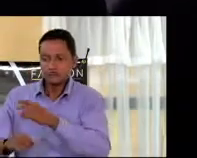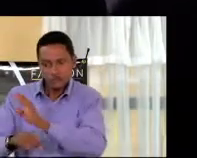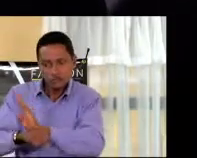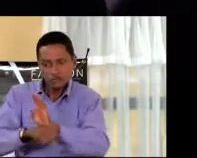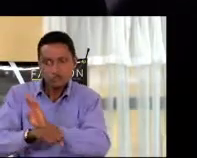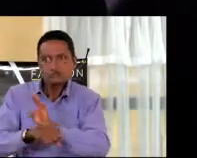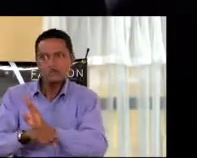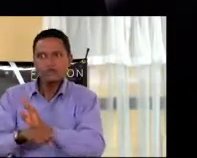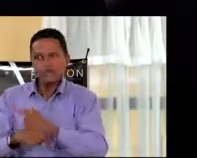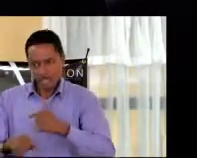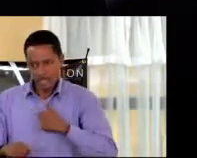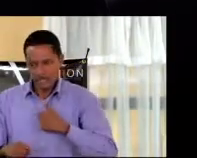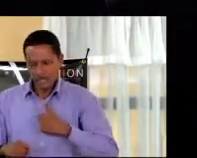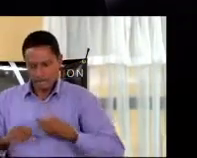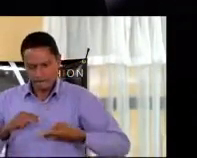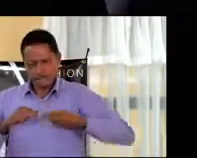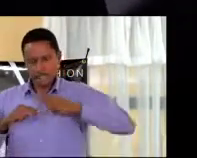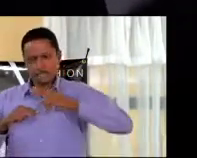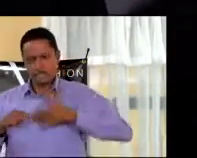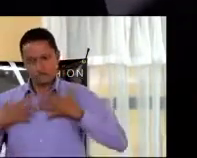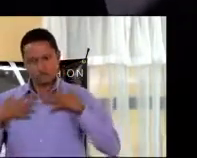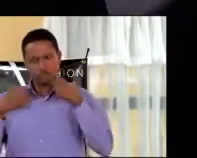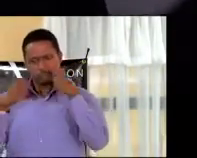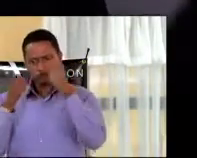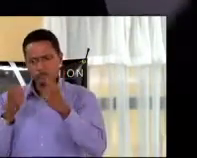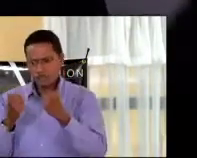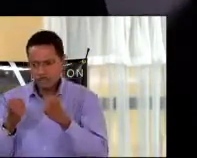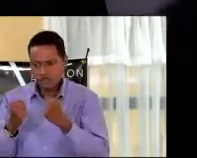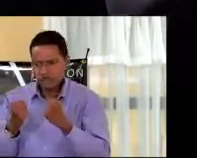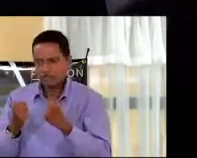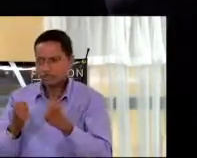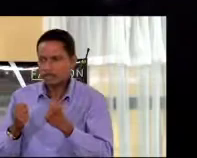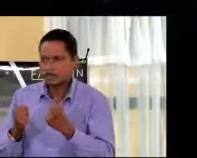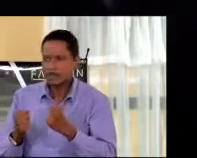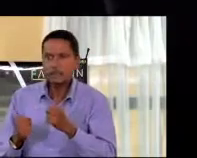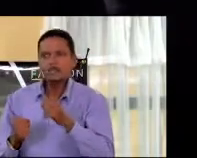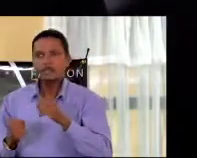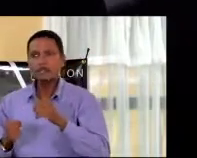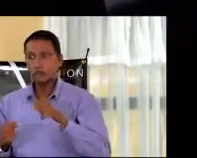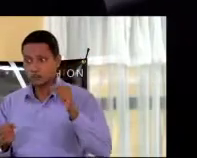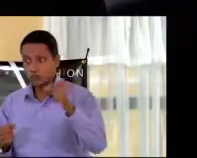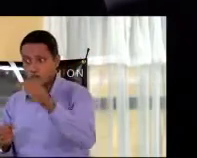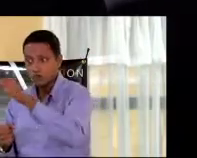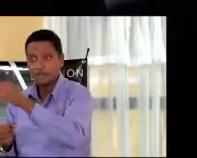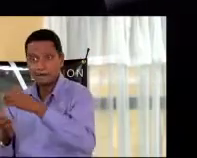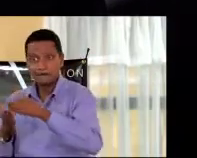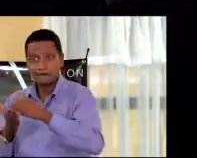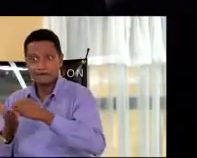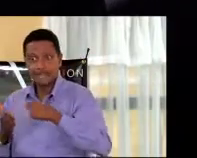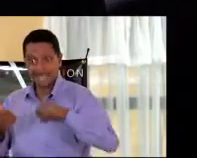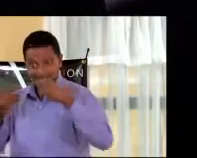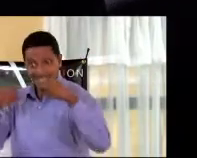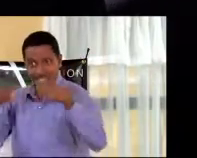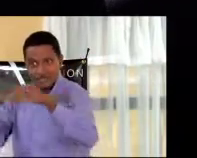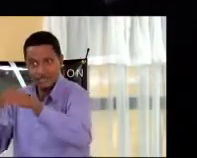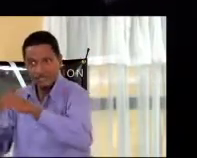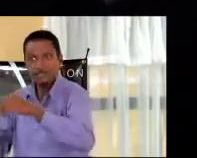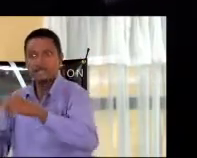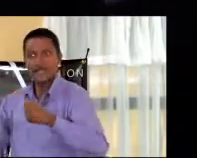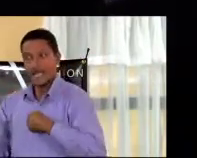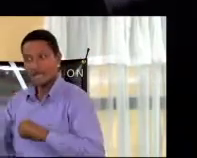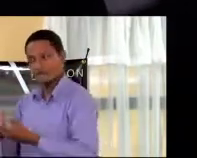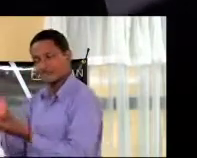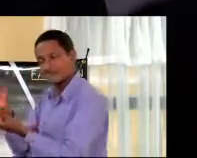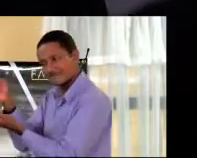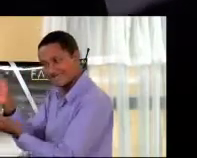own confidence and to feed off of my customers. So once I put the product in the store now, I would have my customers